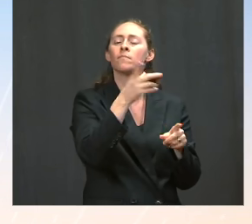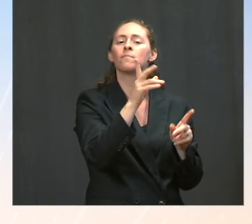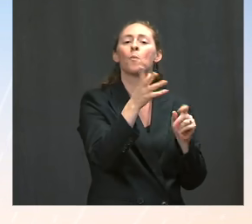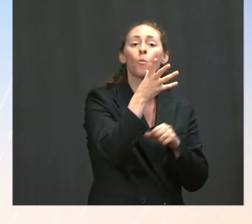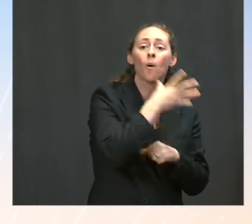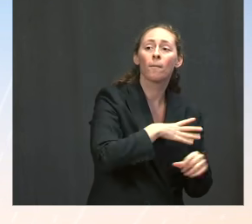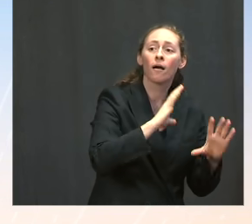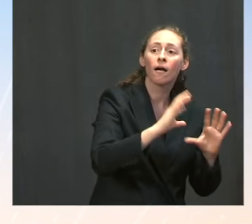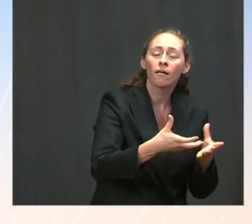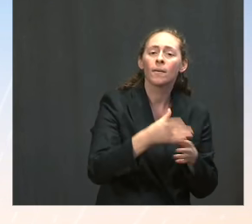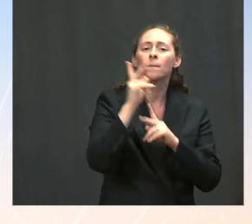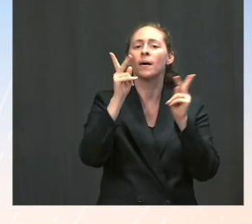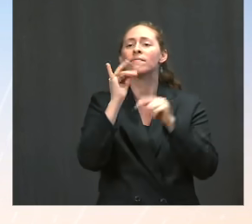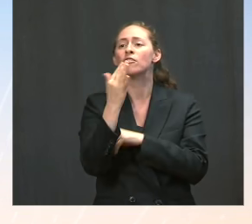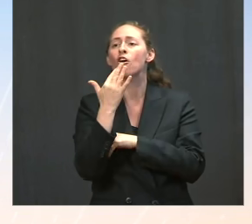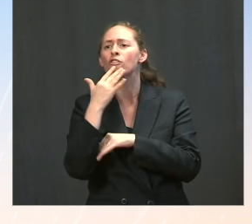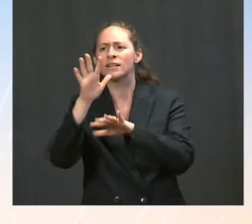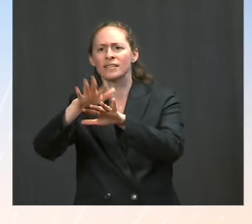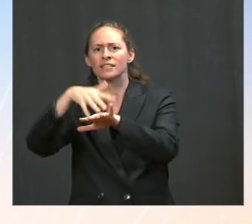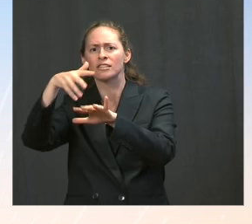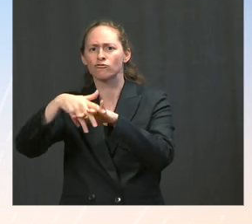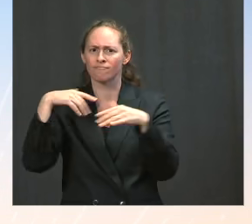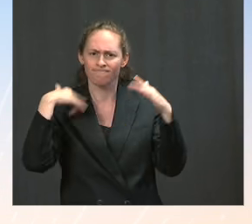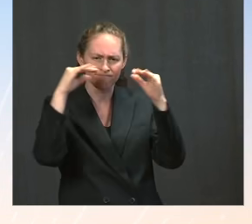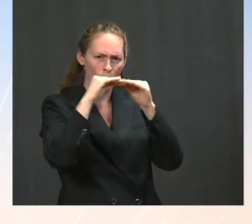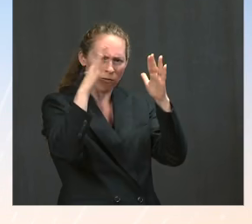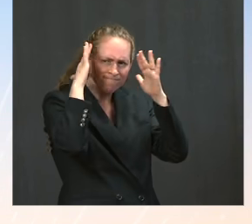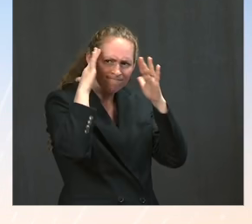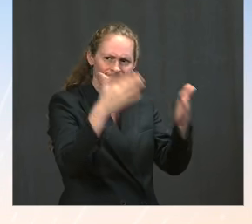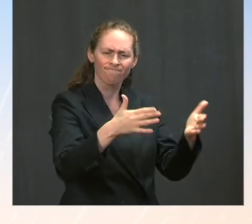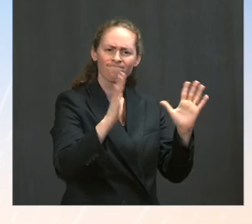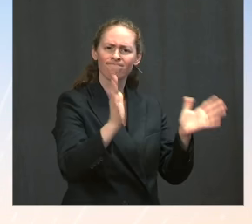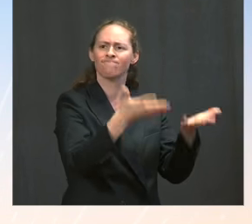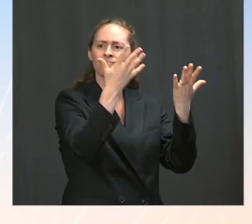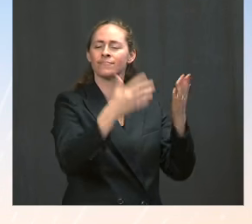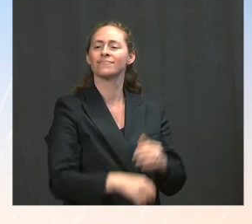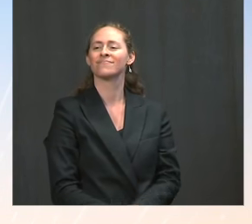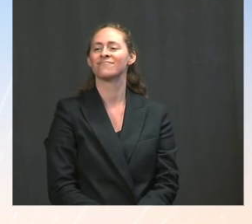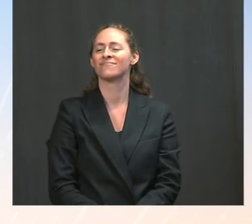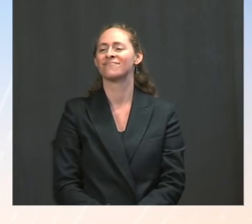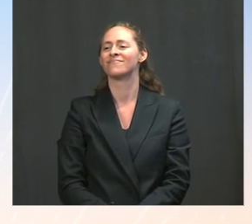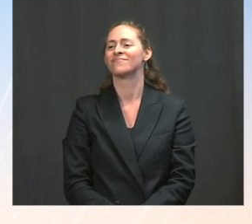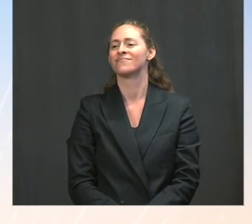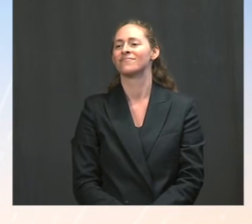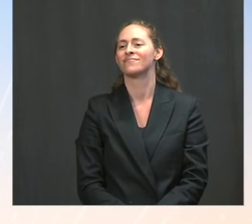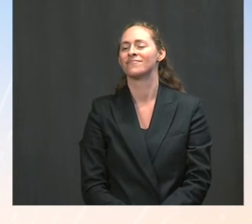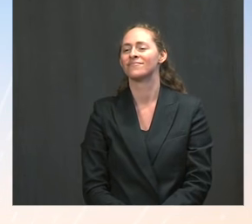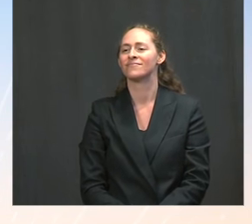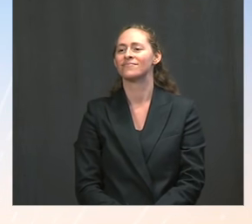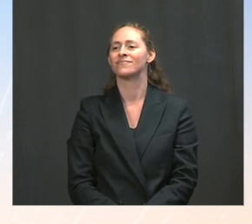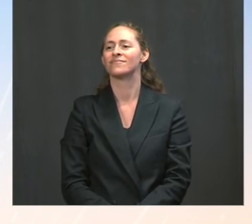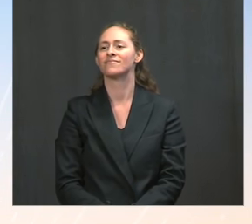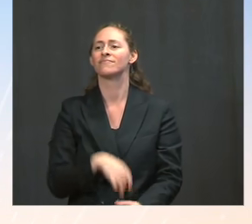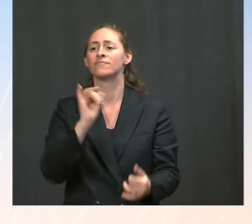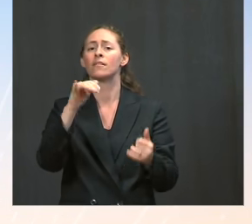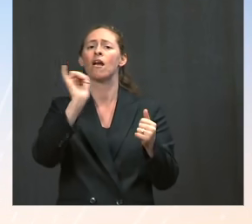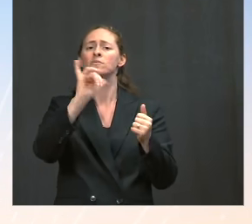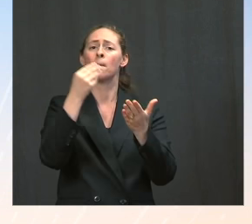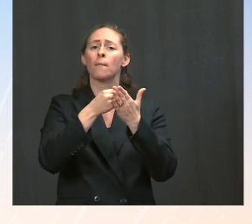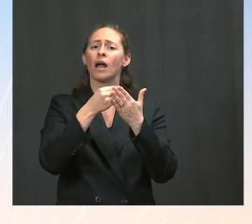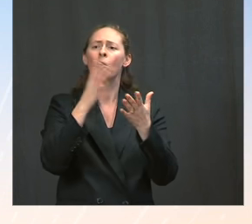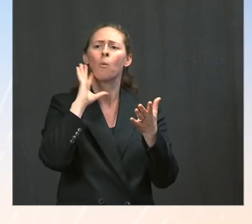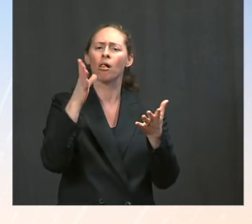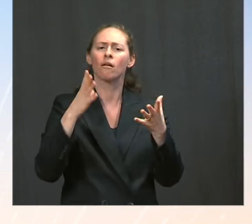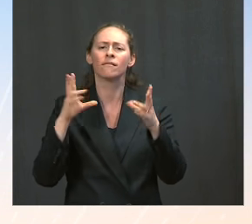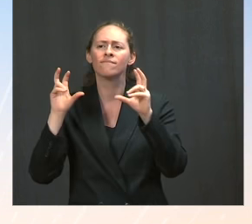can also be used for support services like childcare and transportation while folks